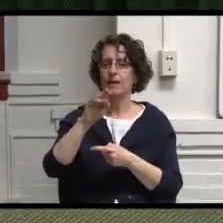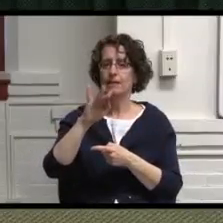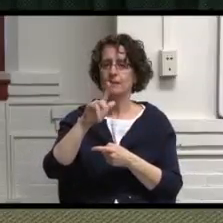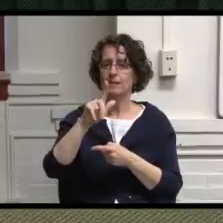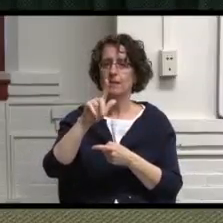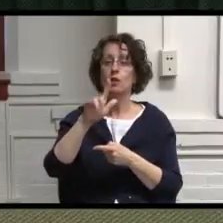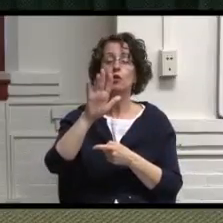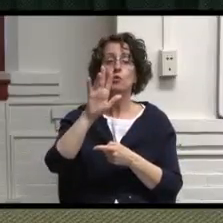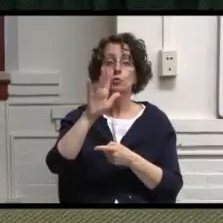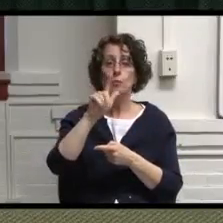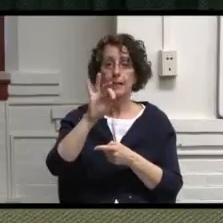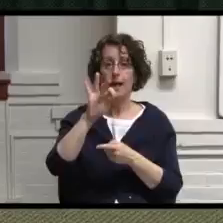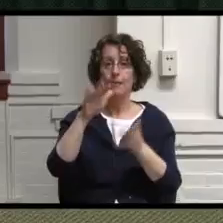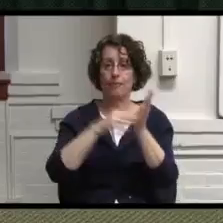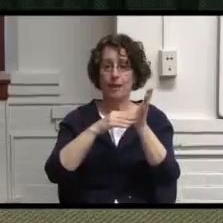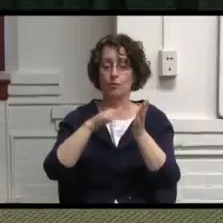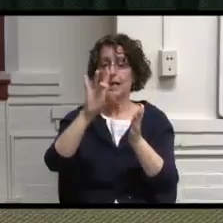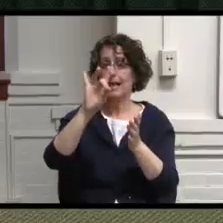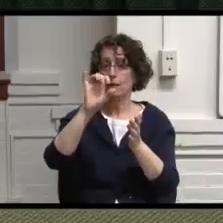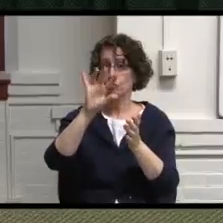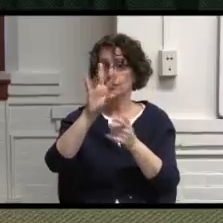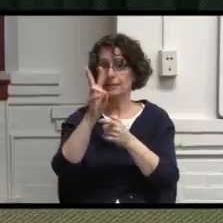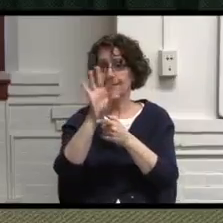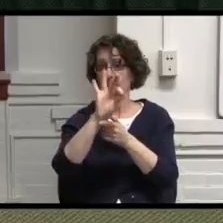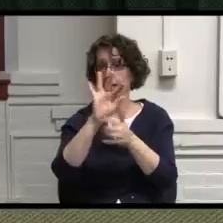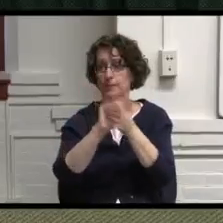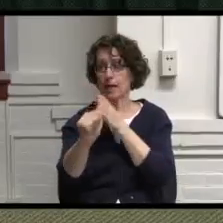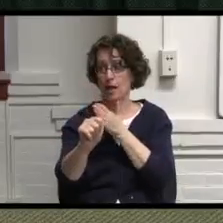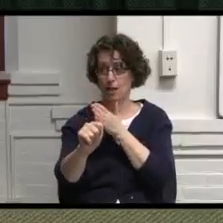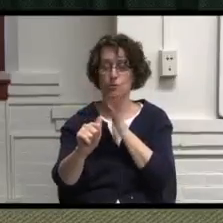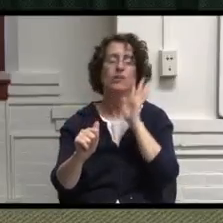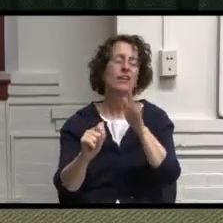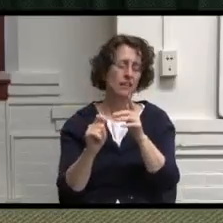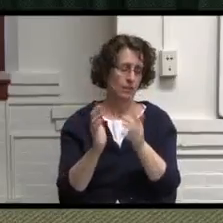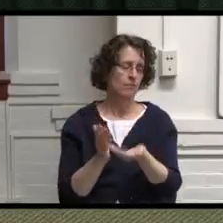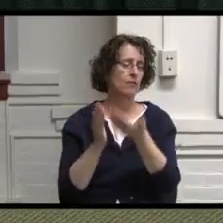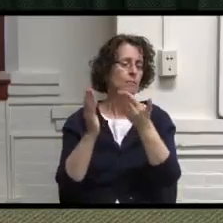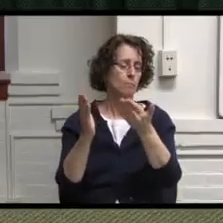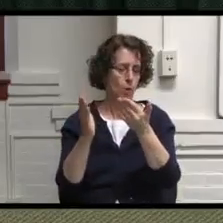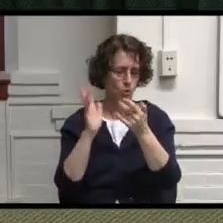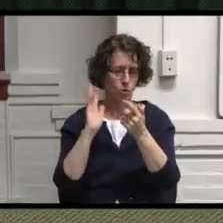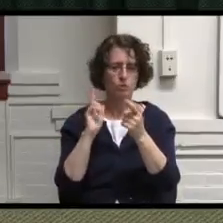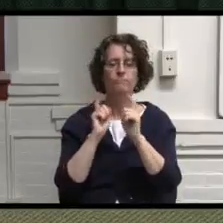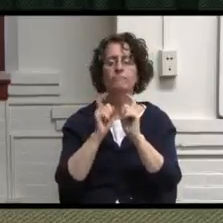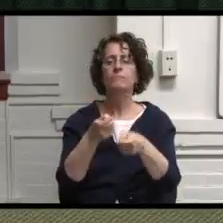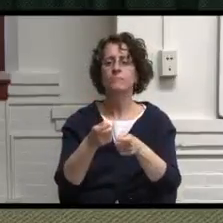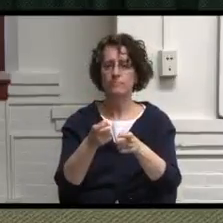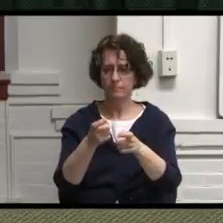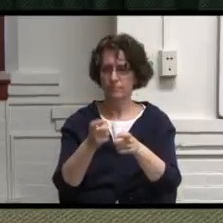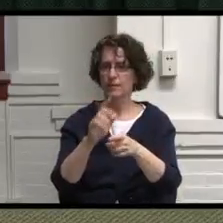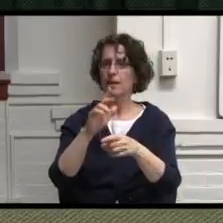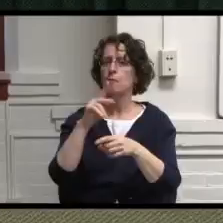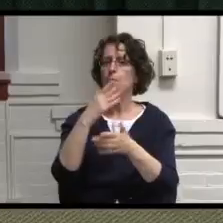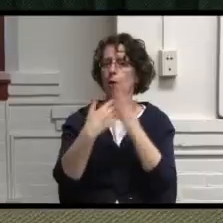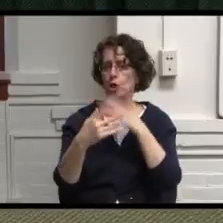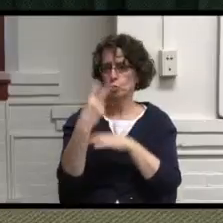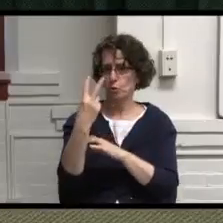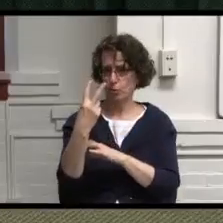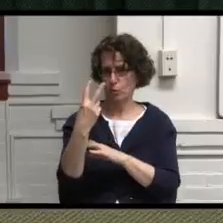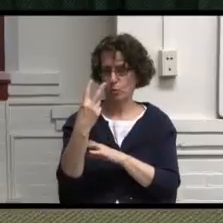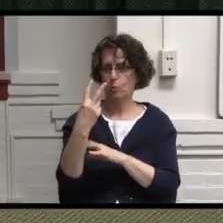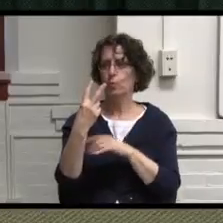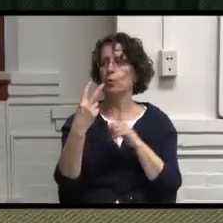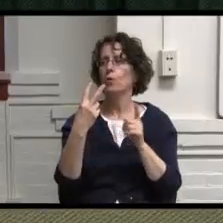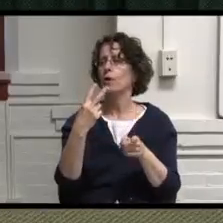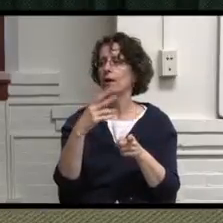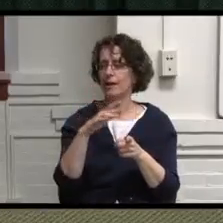$29,875. Okay, we have a motion to award the bid for Phase 2 of the window replacement project at Gibson Aiken